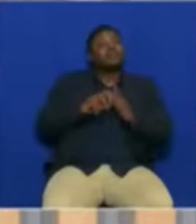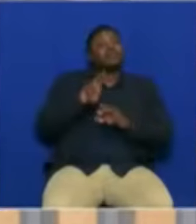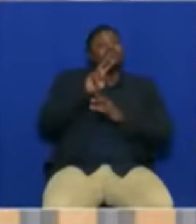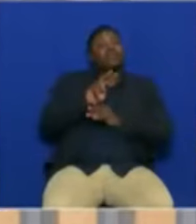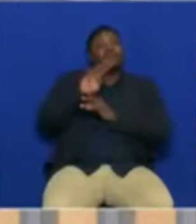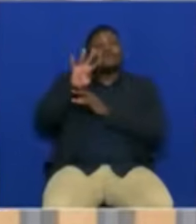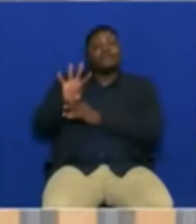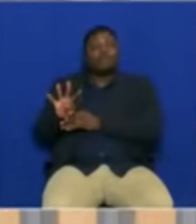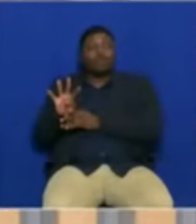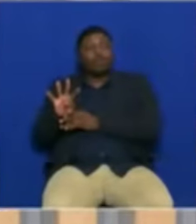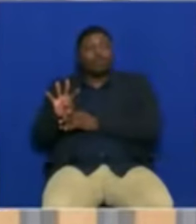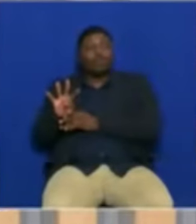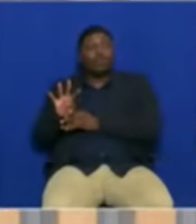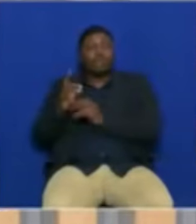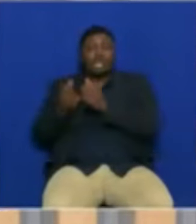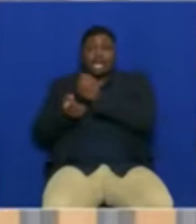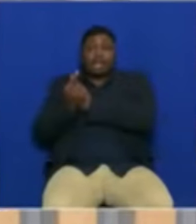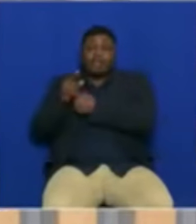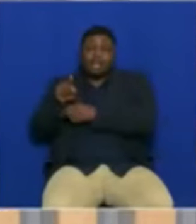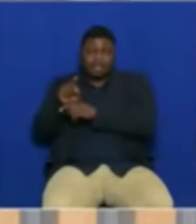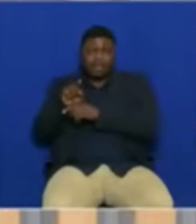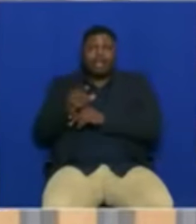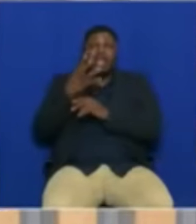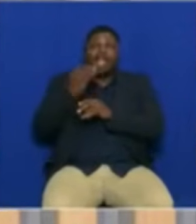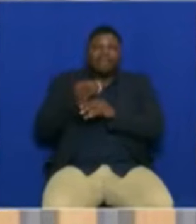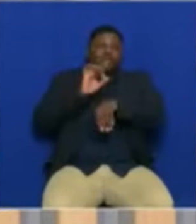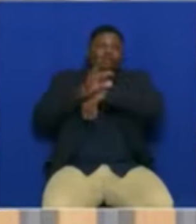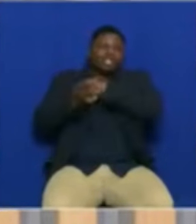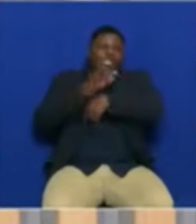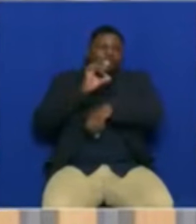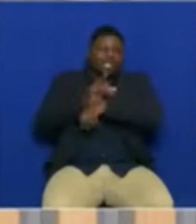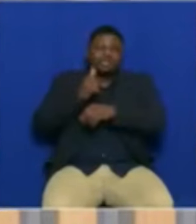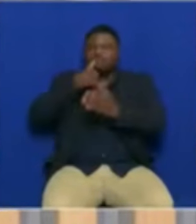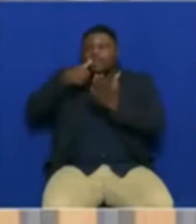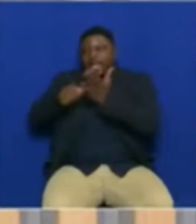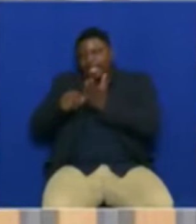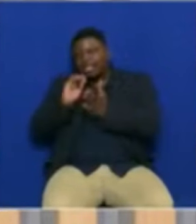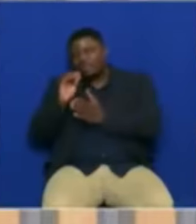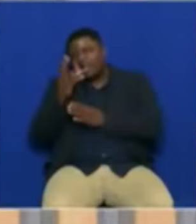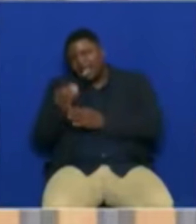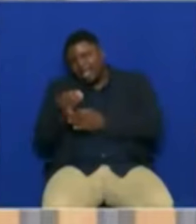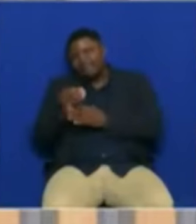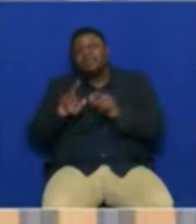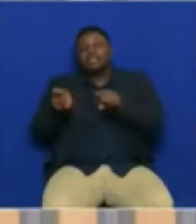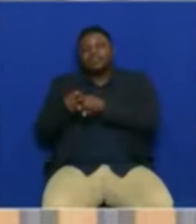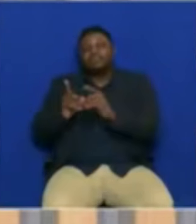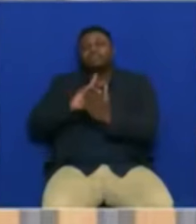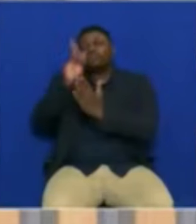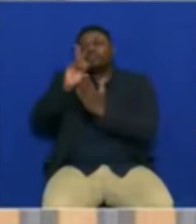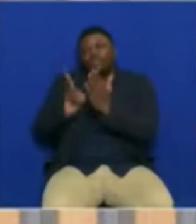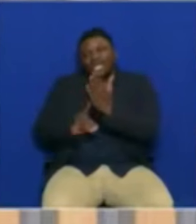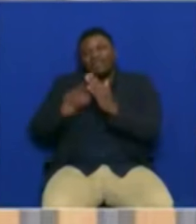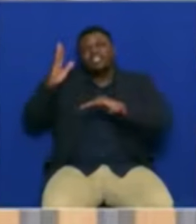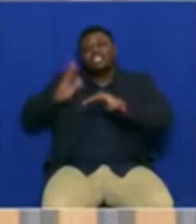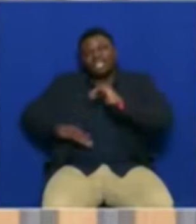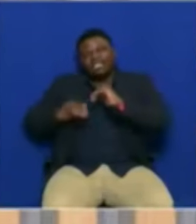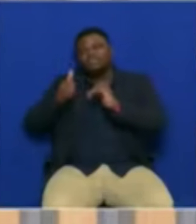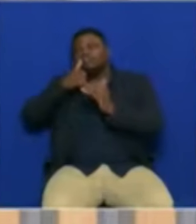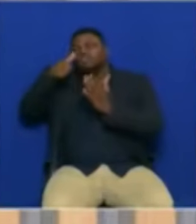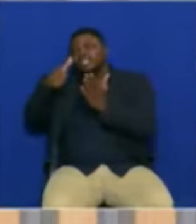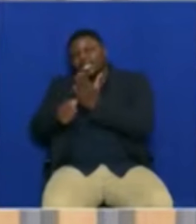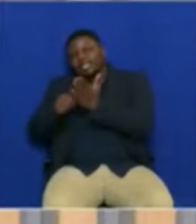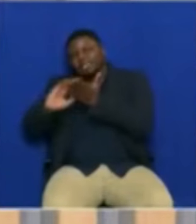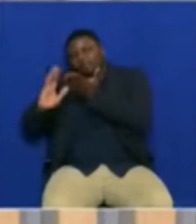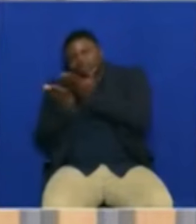there's a consultation note as well as a draft charge sheet attached to the above correspondence. That's the correspondence